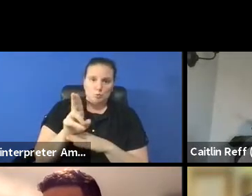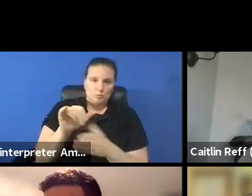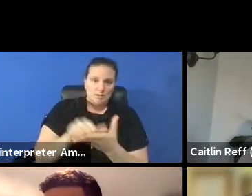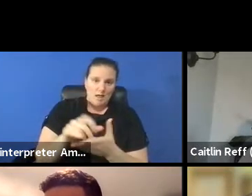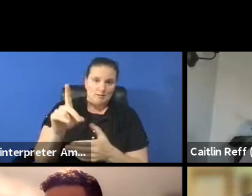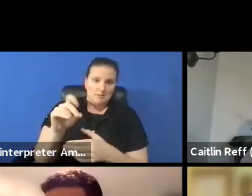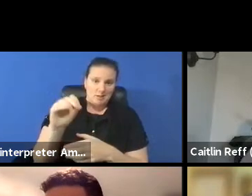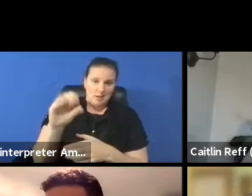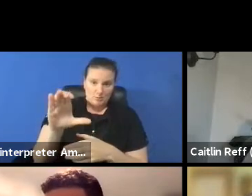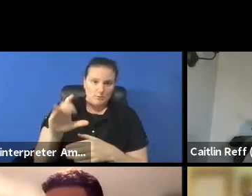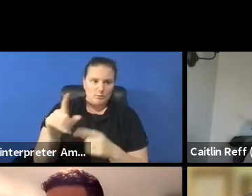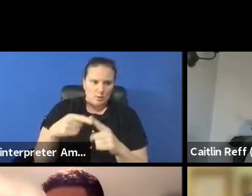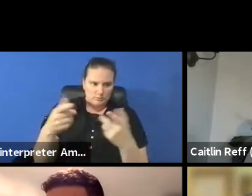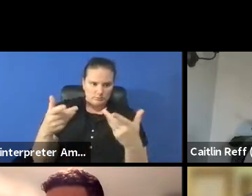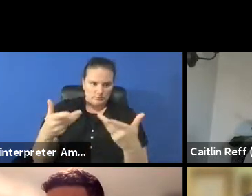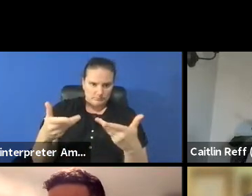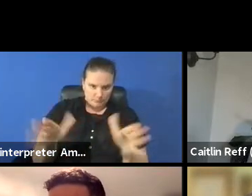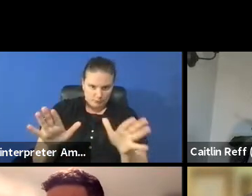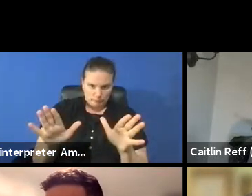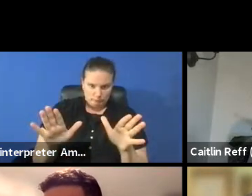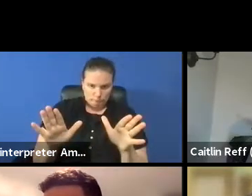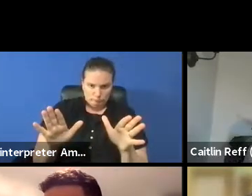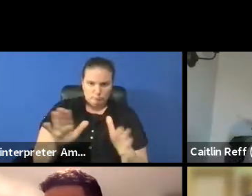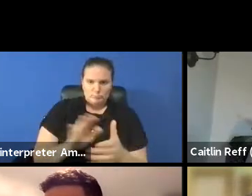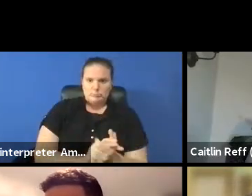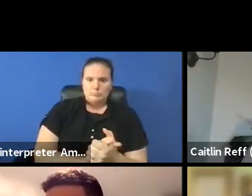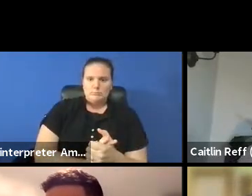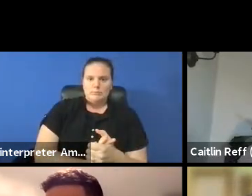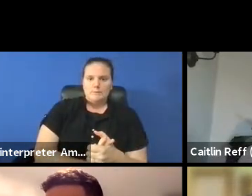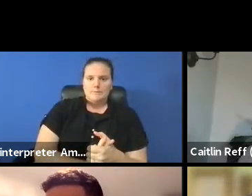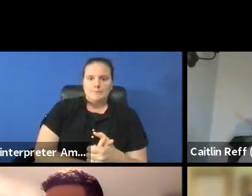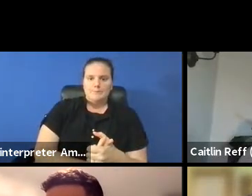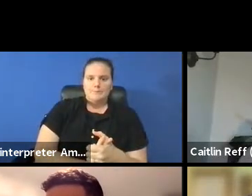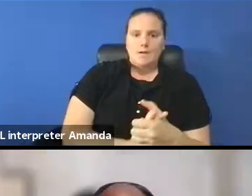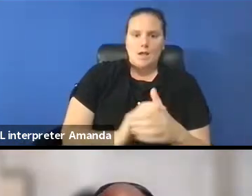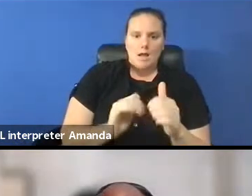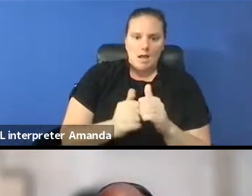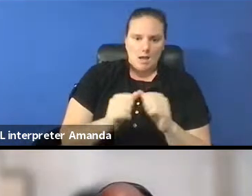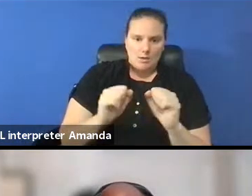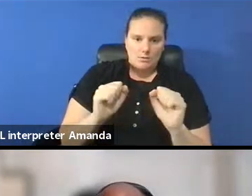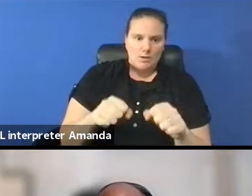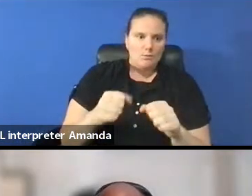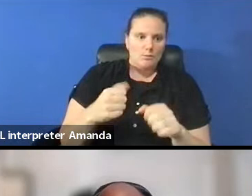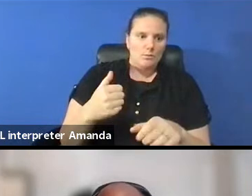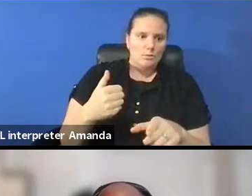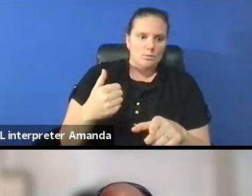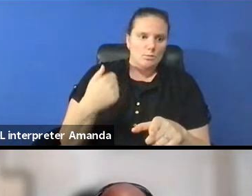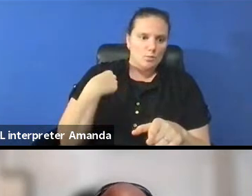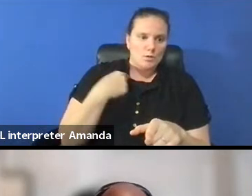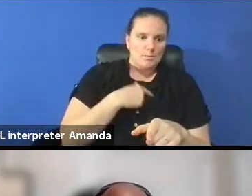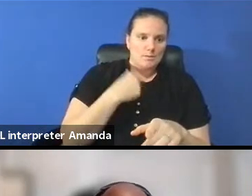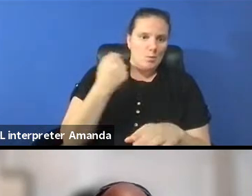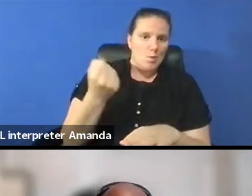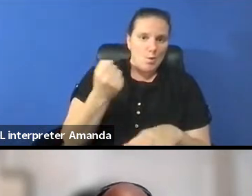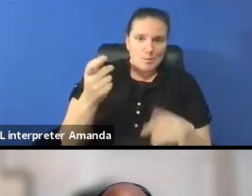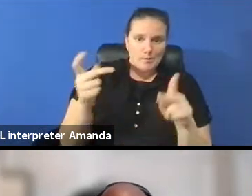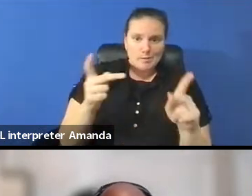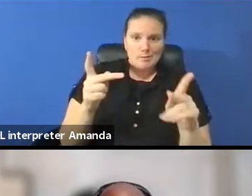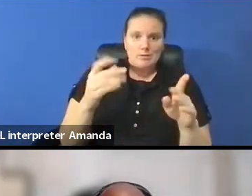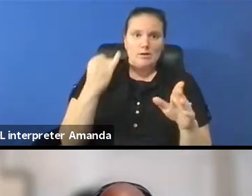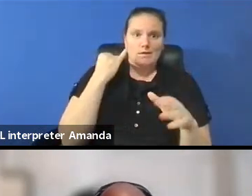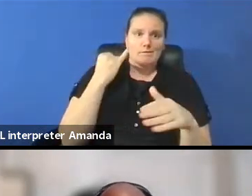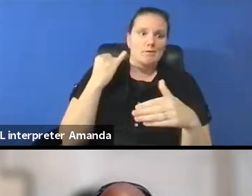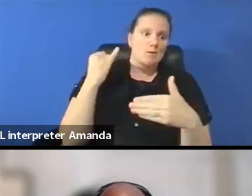document once it's completed? And how will we be holding folks, whether it's our